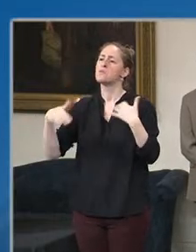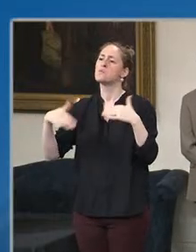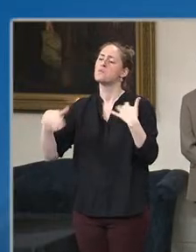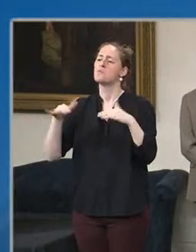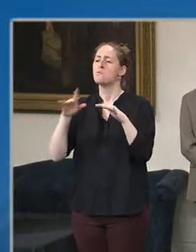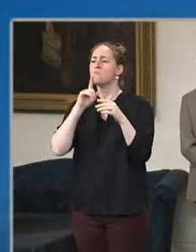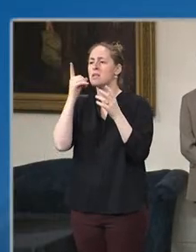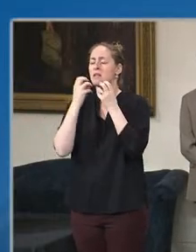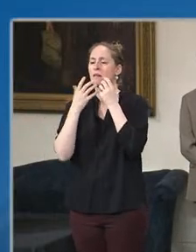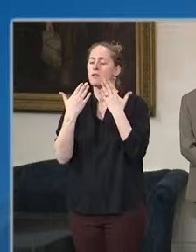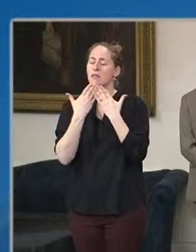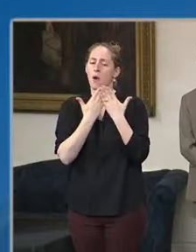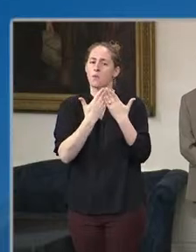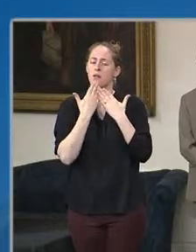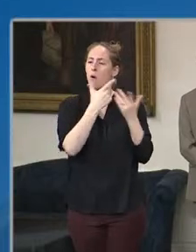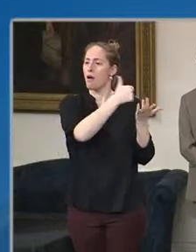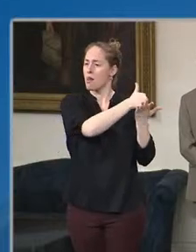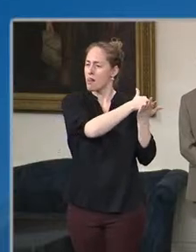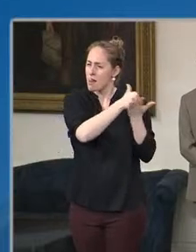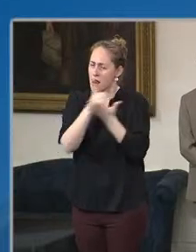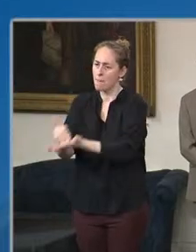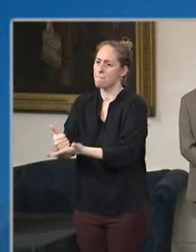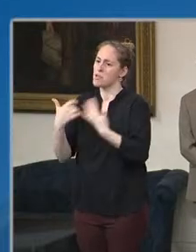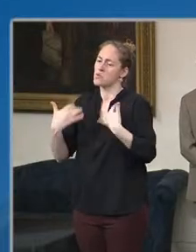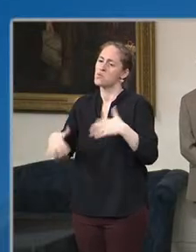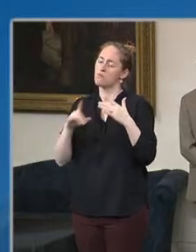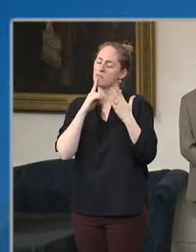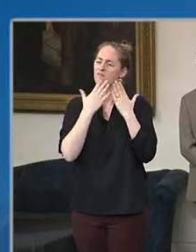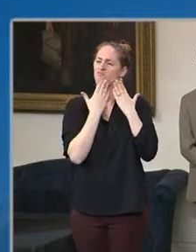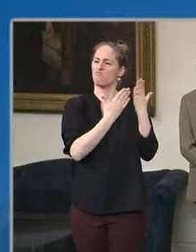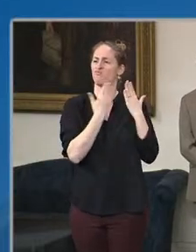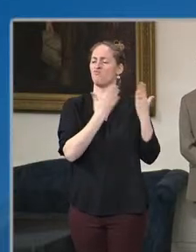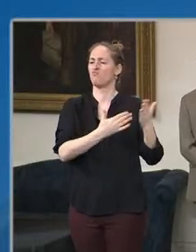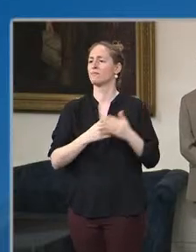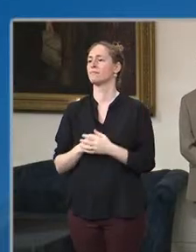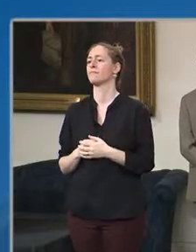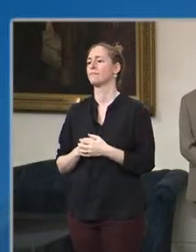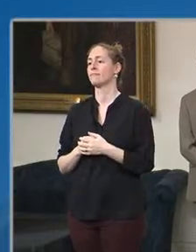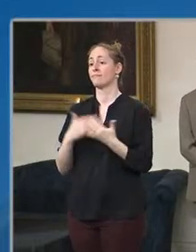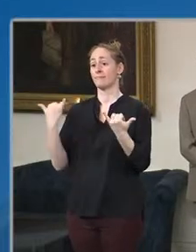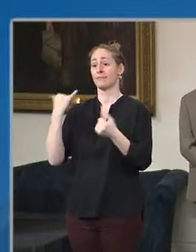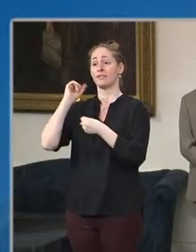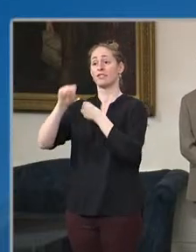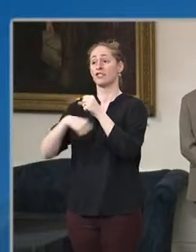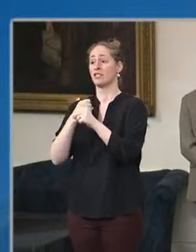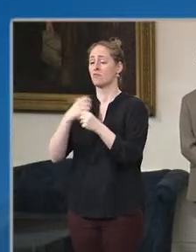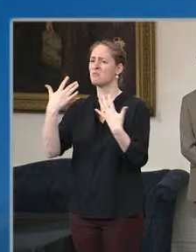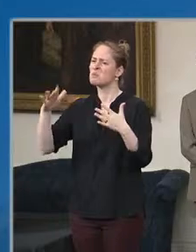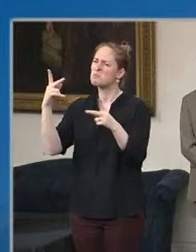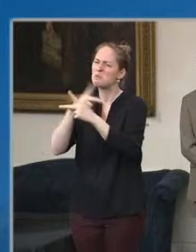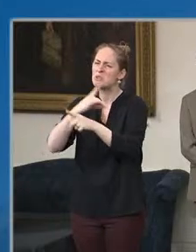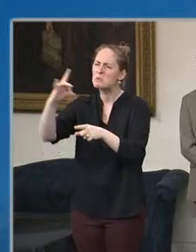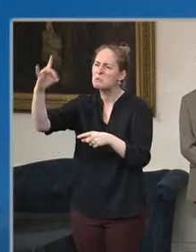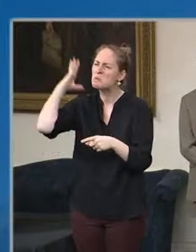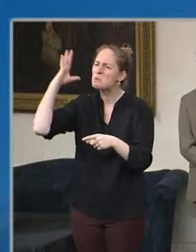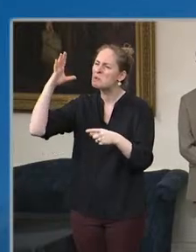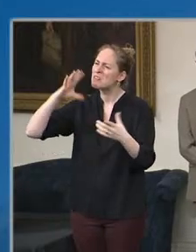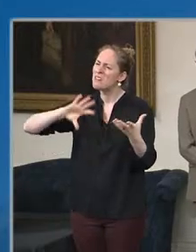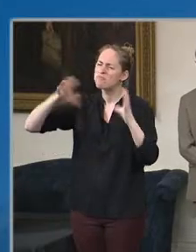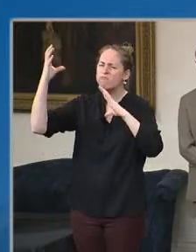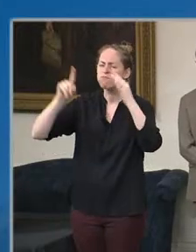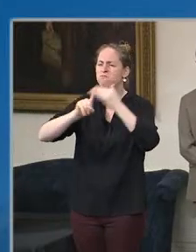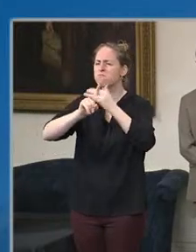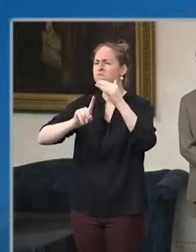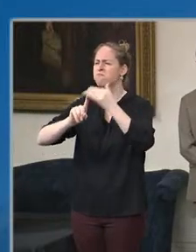ongoing relief. This year has been one of the most difficult and frustrating times that we've ever faced. We've been worried about our loved